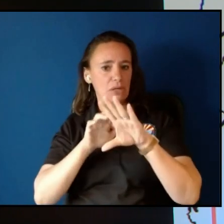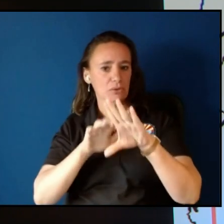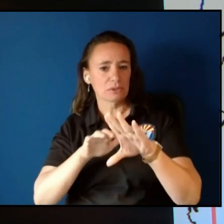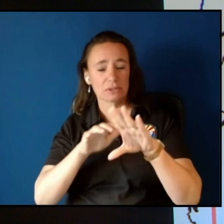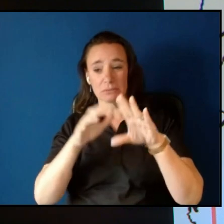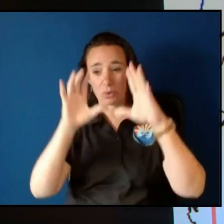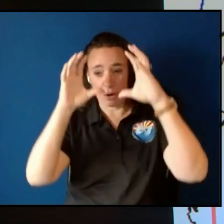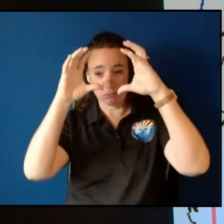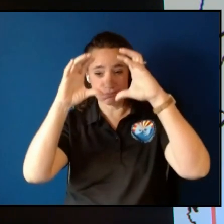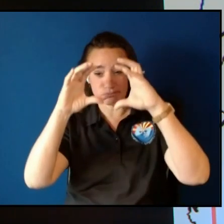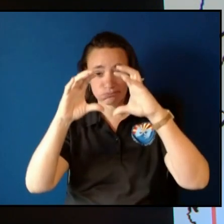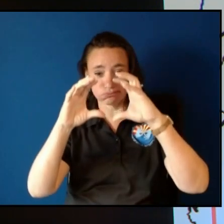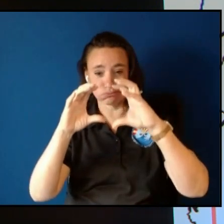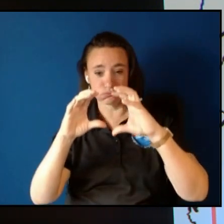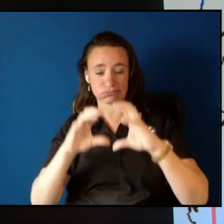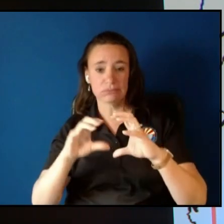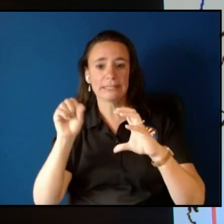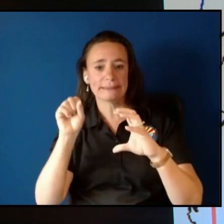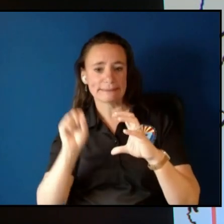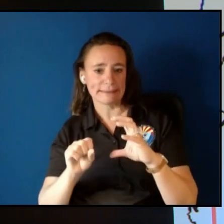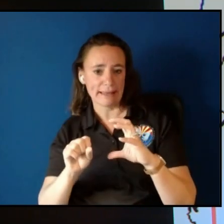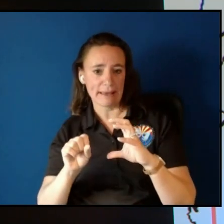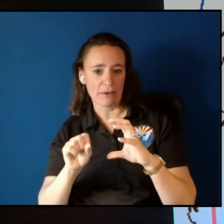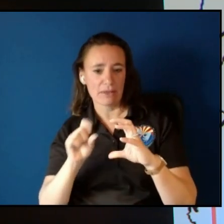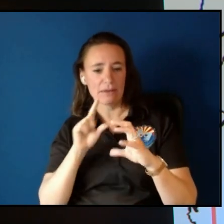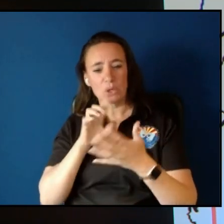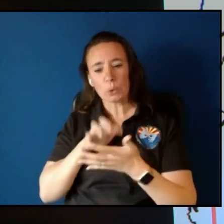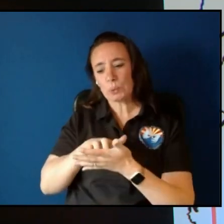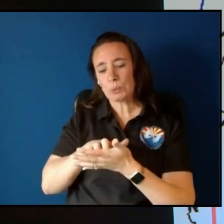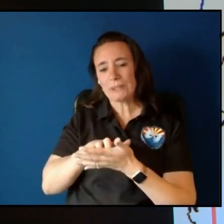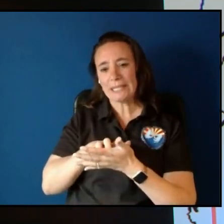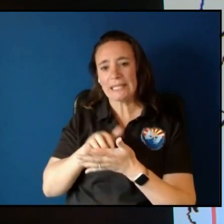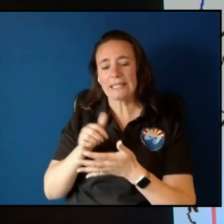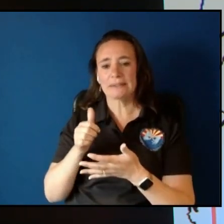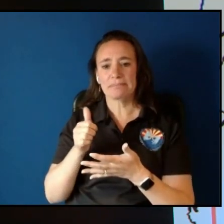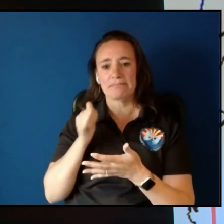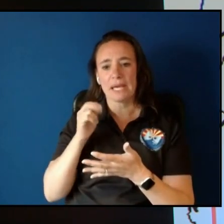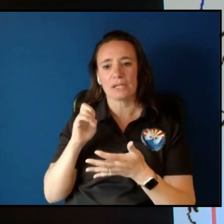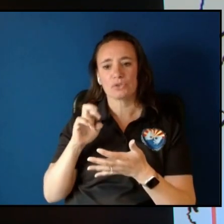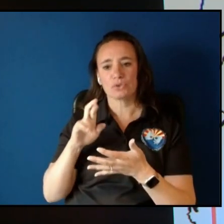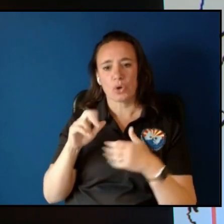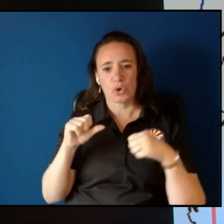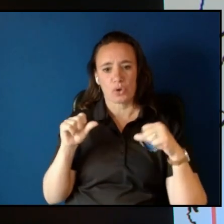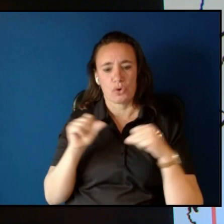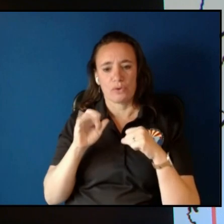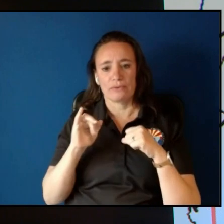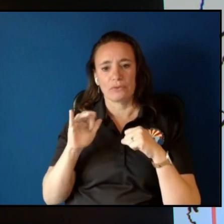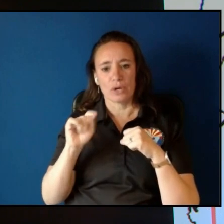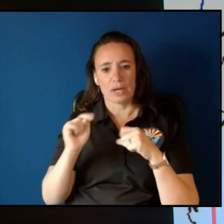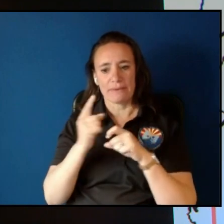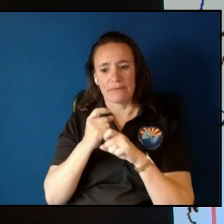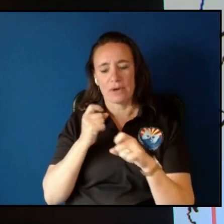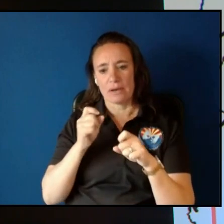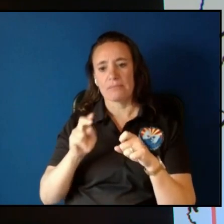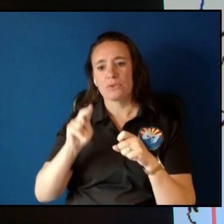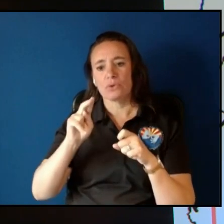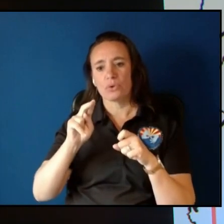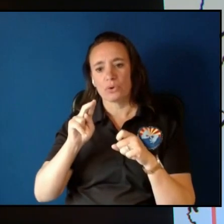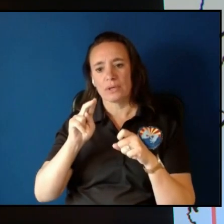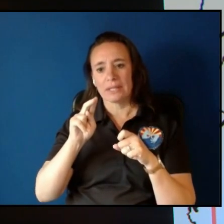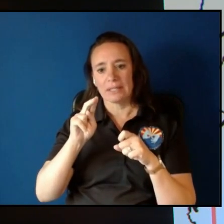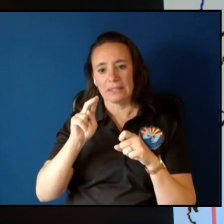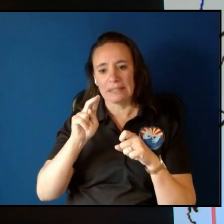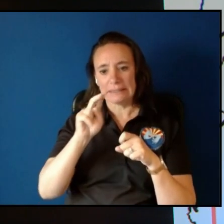it does, we'll get a little weak backdoor cold front. You can see that right here. And it'll be pushing in from the northeast Tuesday night